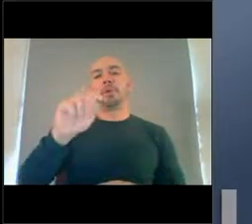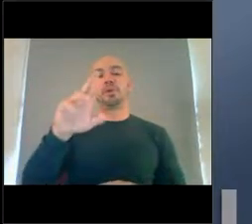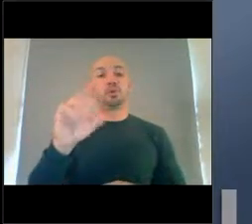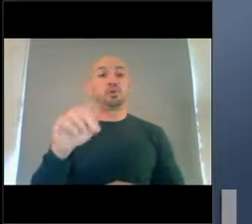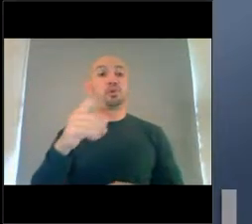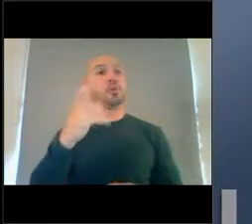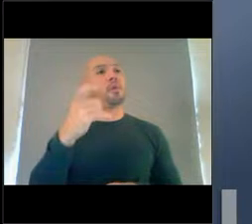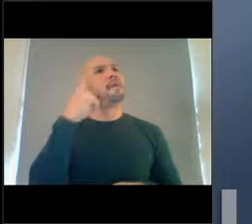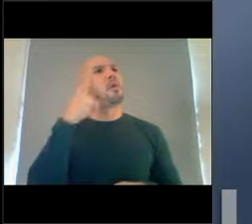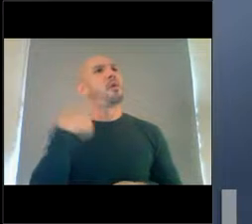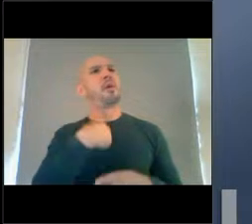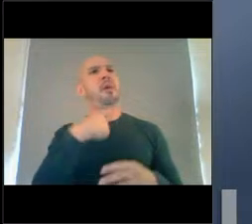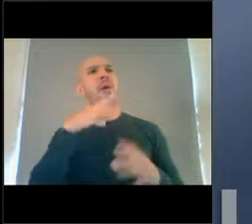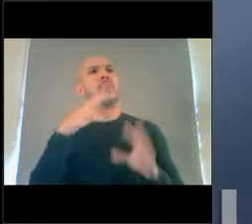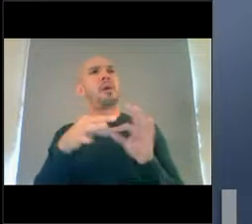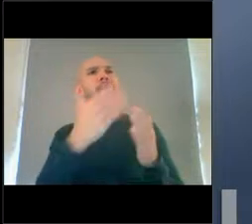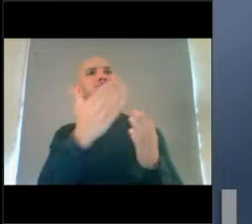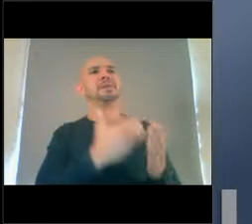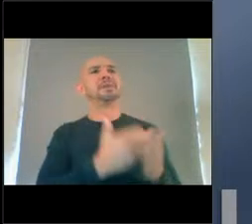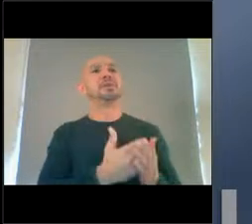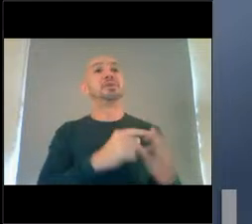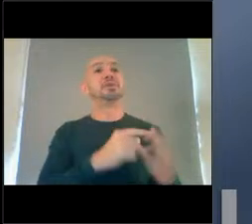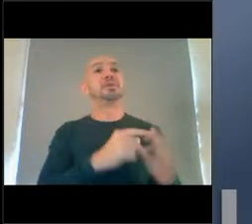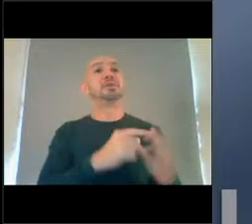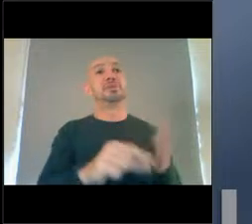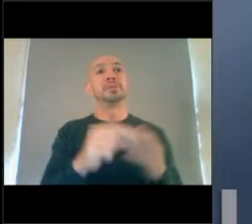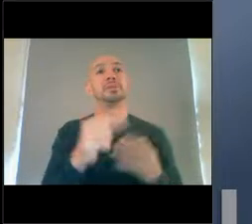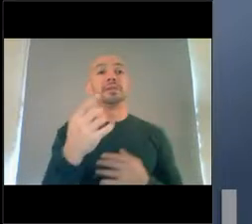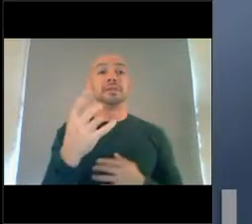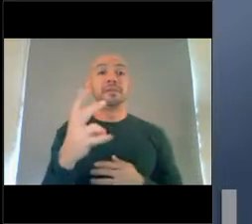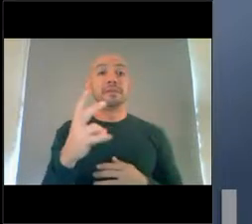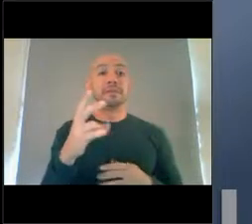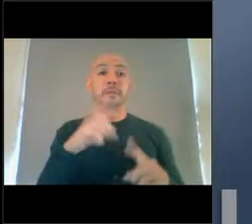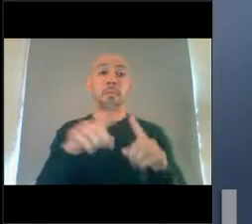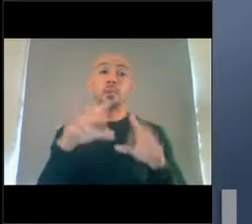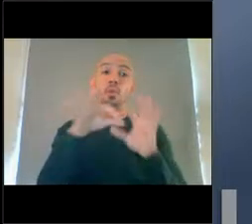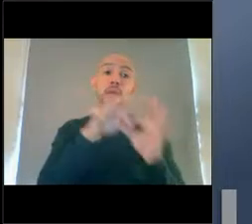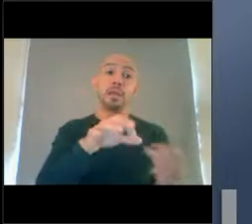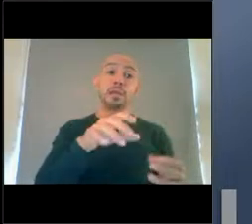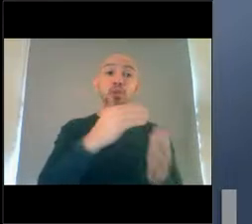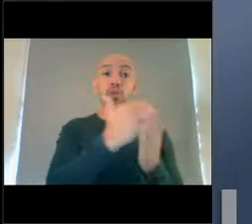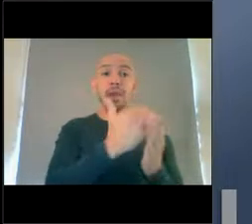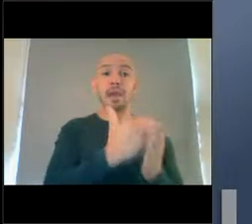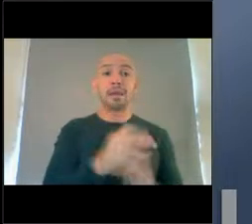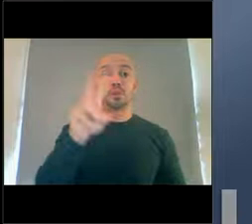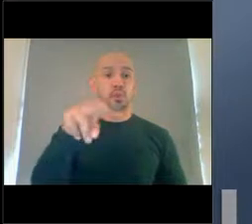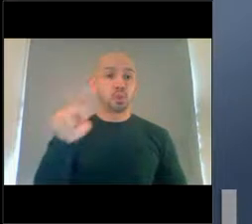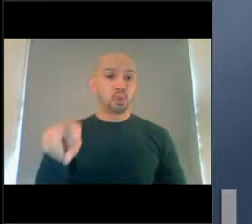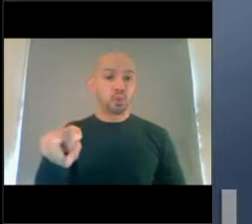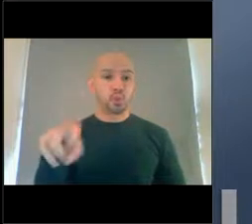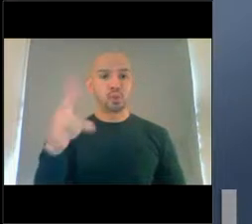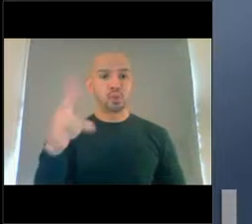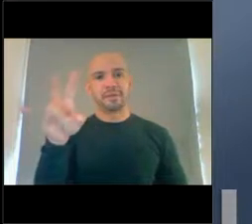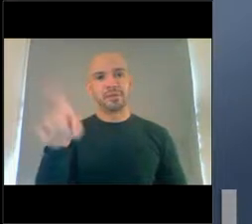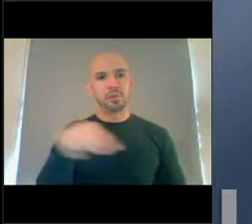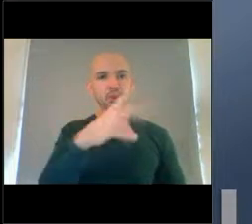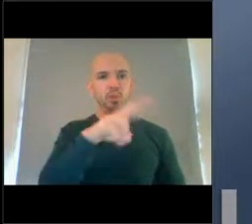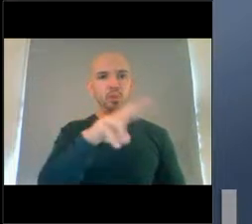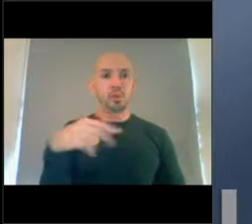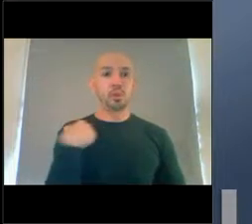17 but they also apply to the remaining items through 22. we wish to express our